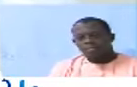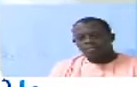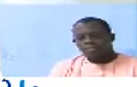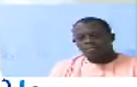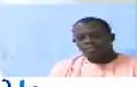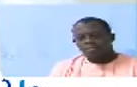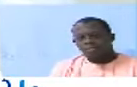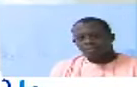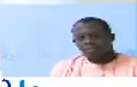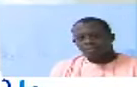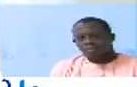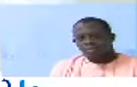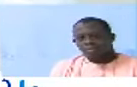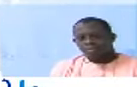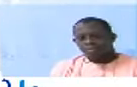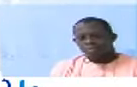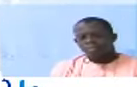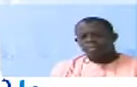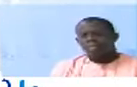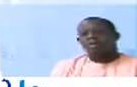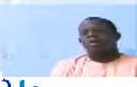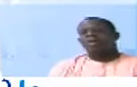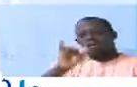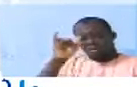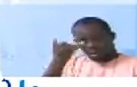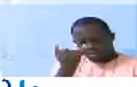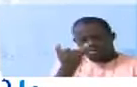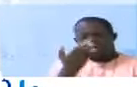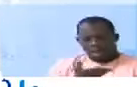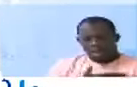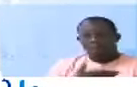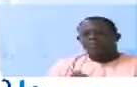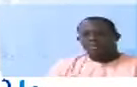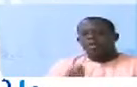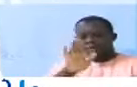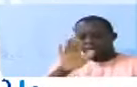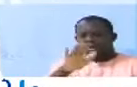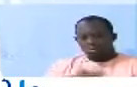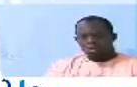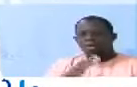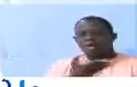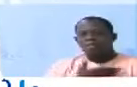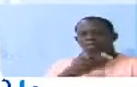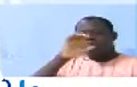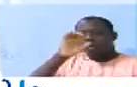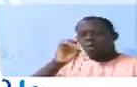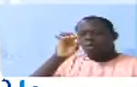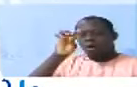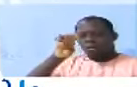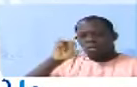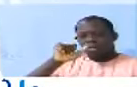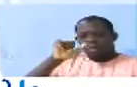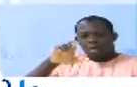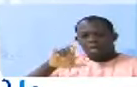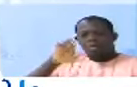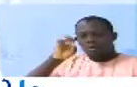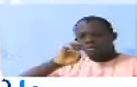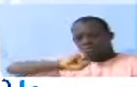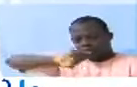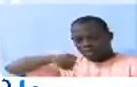Inata Omar Oje Jallo Fanan Nati Jele. Yes, later on Omar Oje Jallo was also brought in.